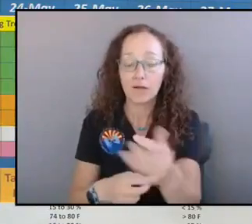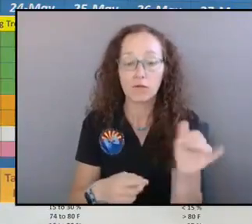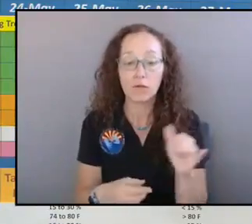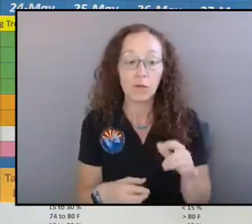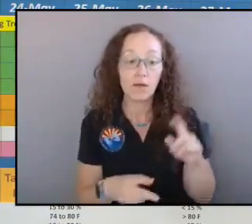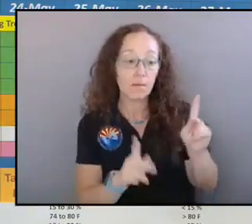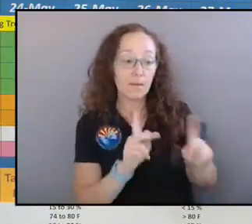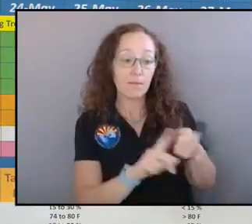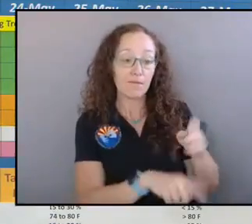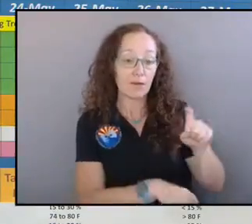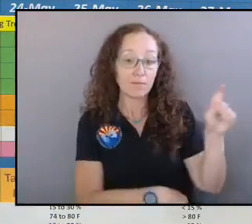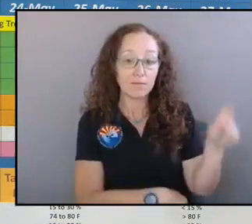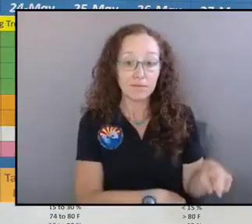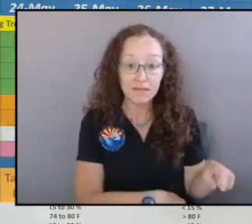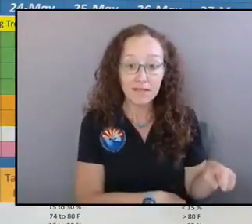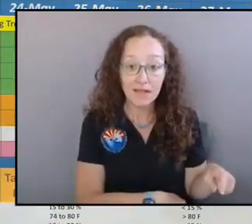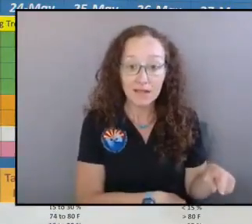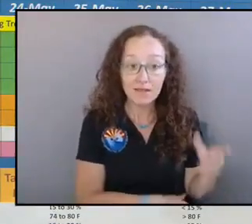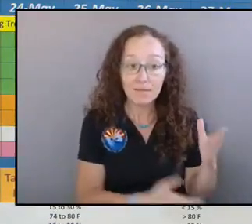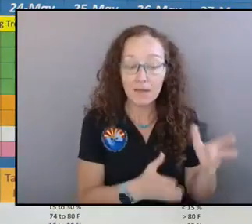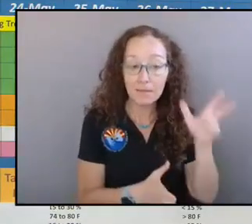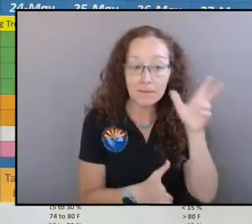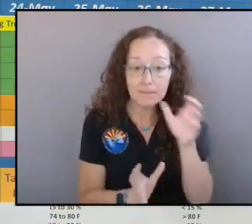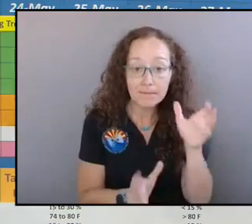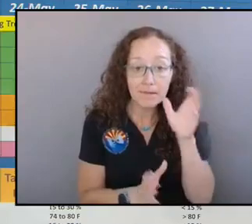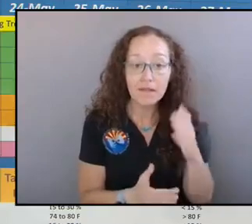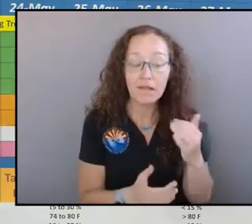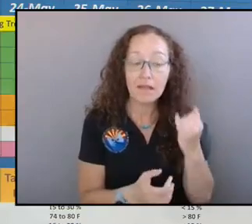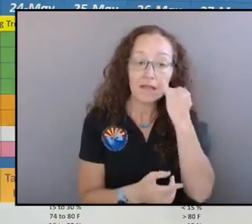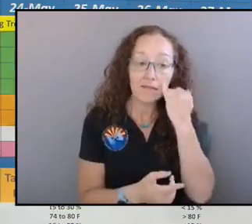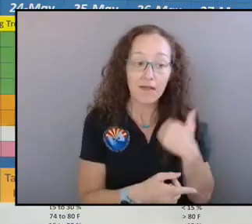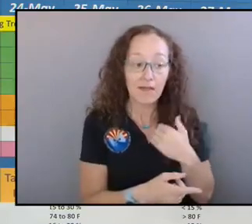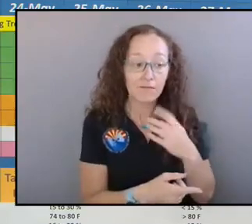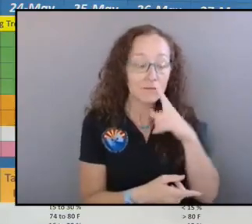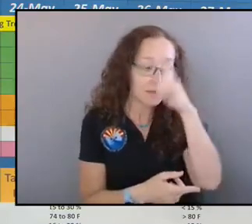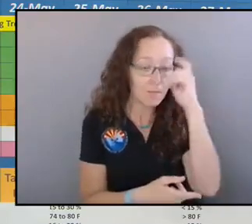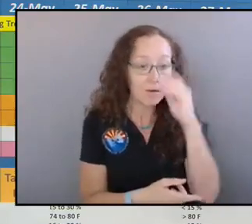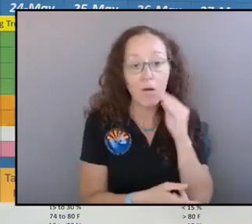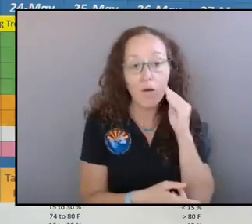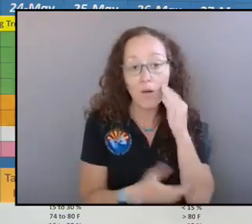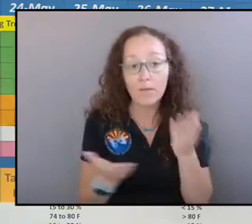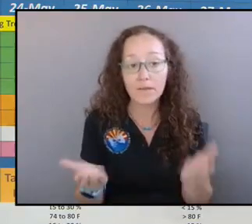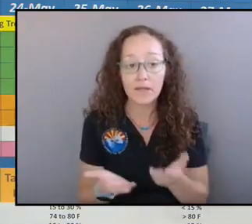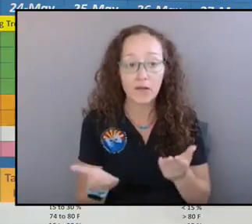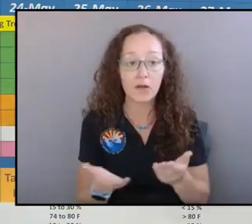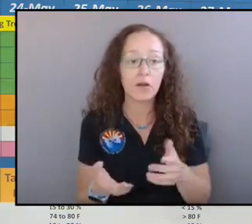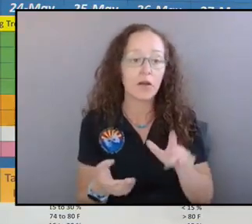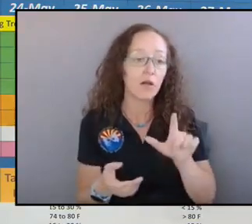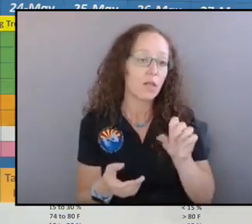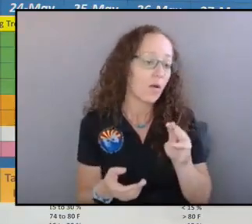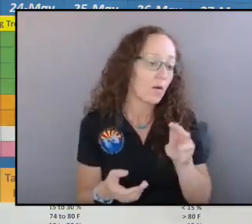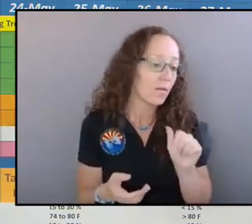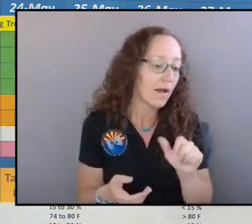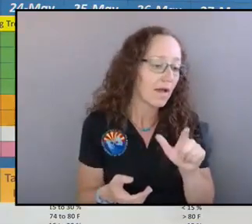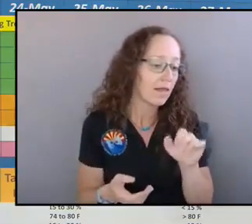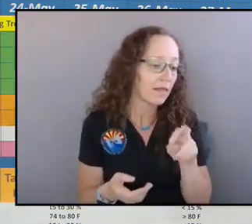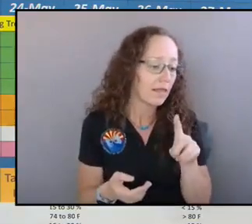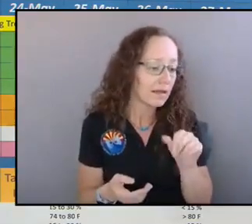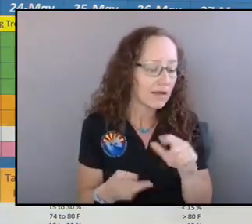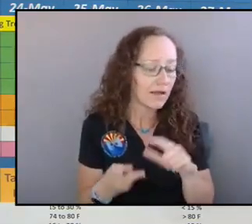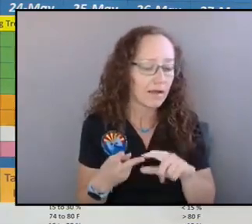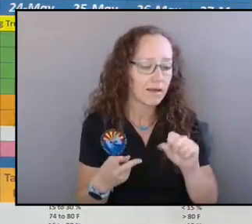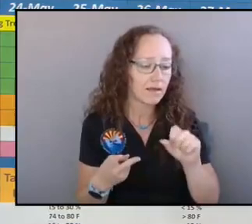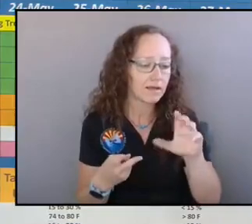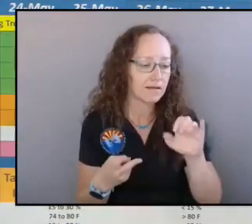your summer homes in Angostura, that would include Loma Linda, Cielo Vista Road, Tres